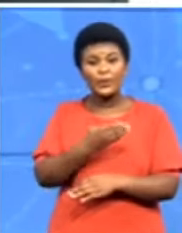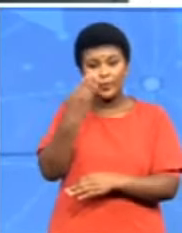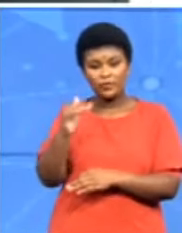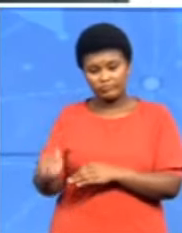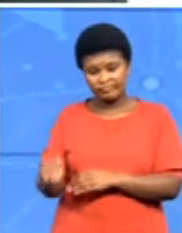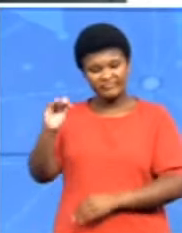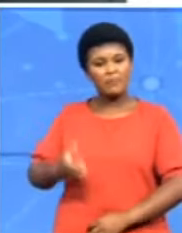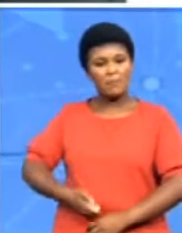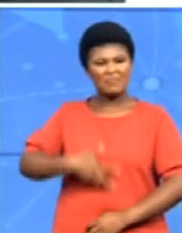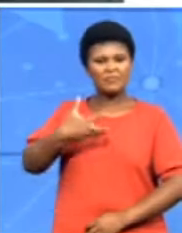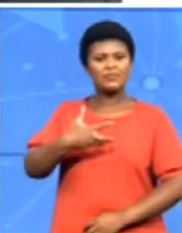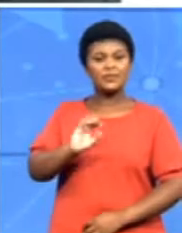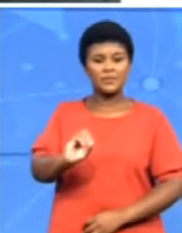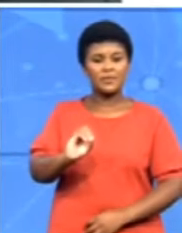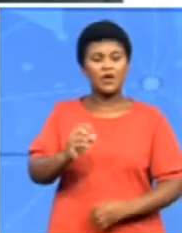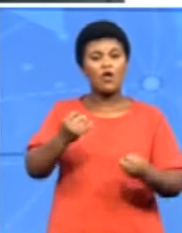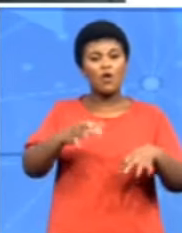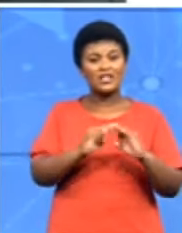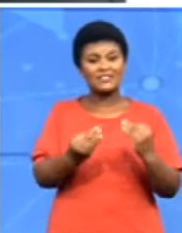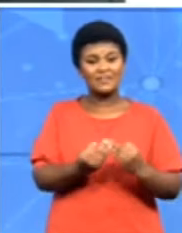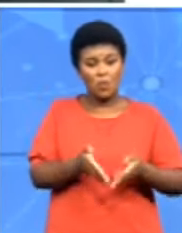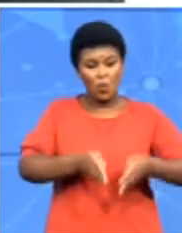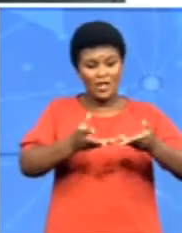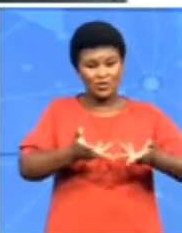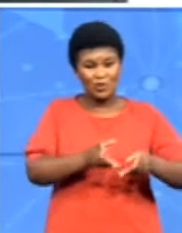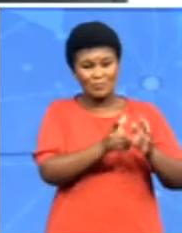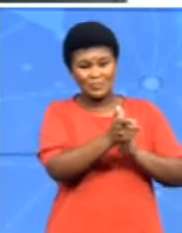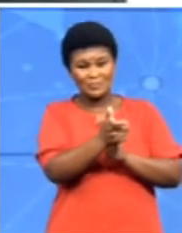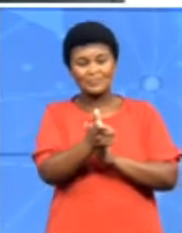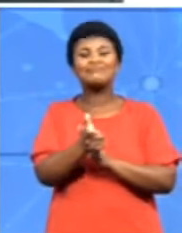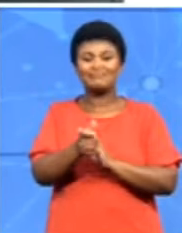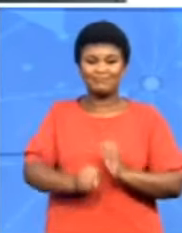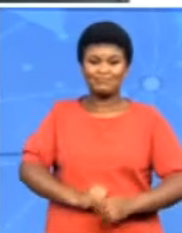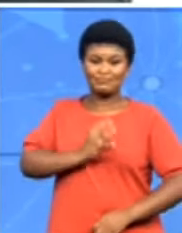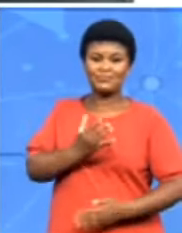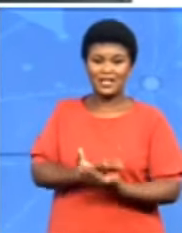this, the way that it has happened. So as government, we have been there to support. We have been